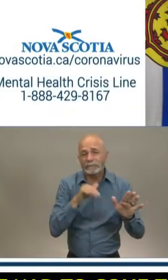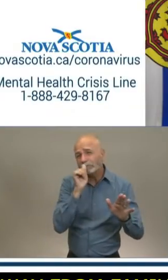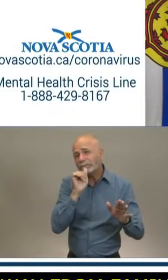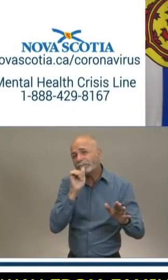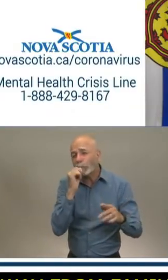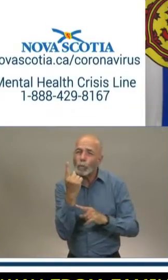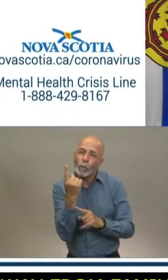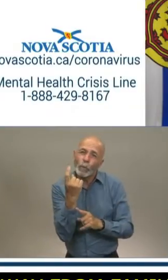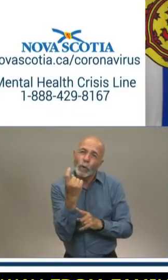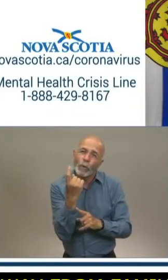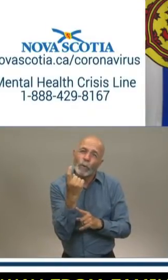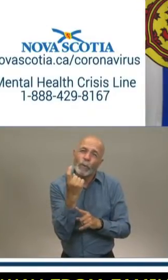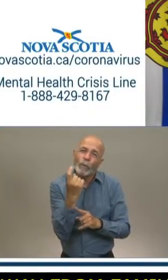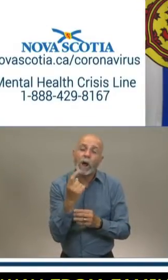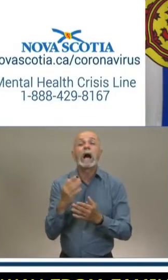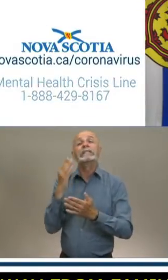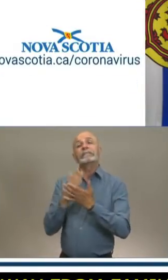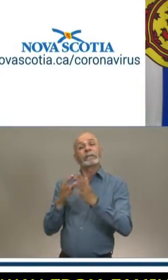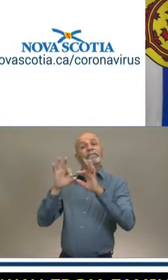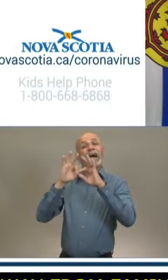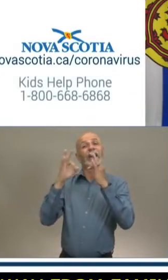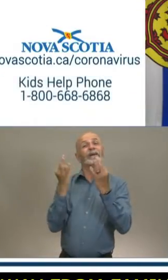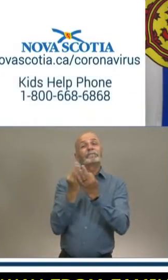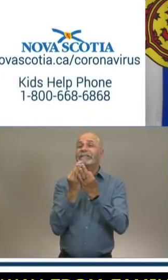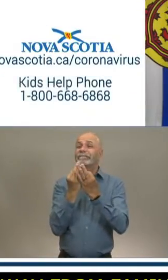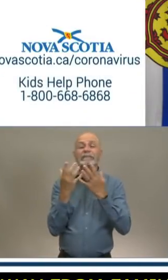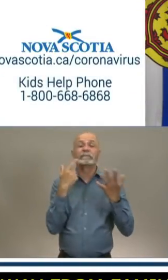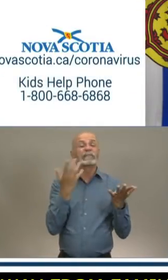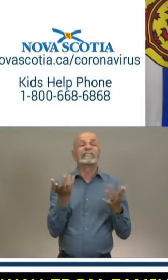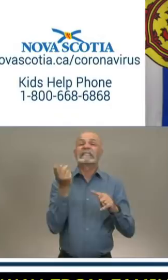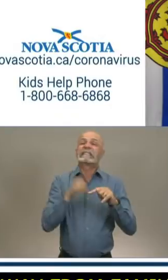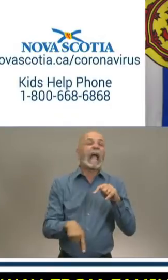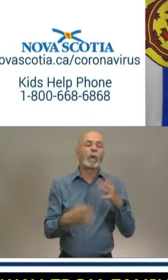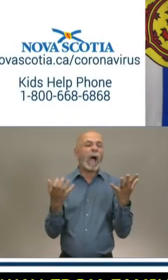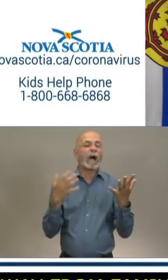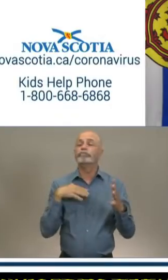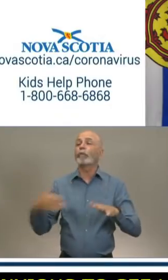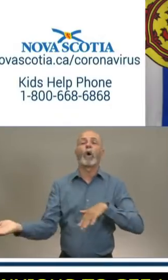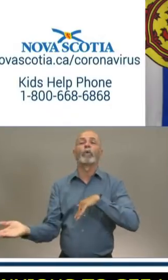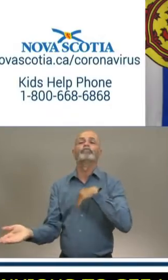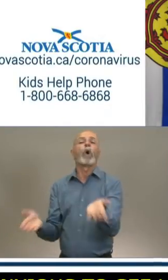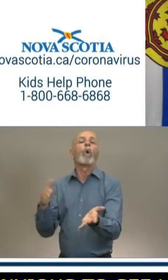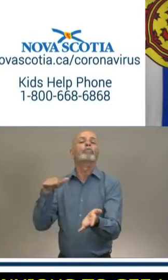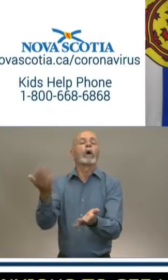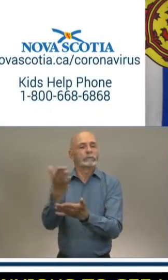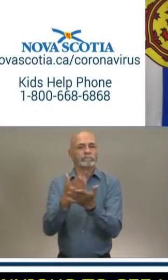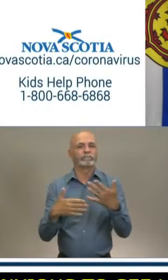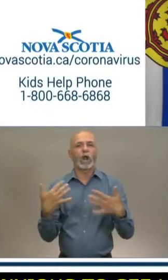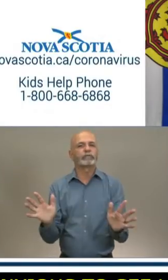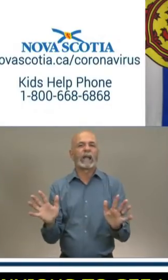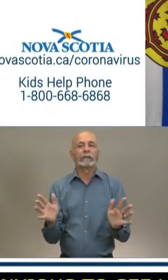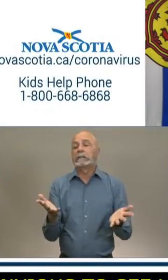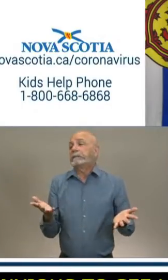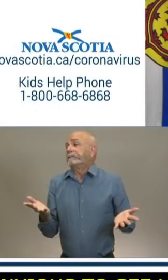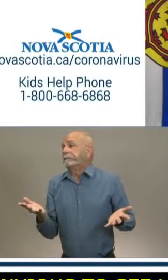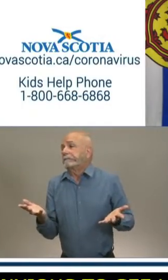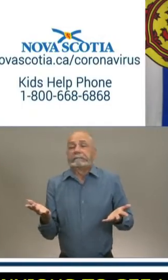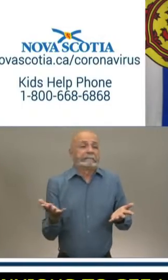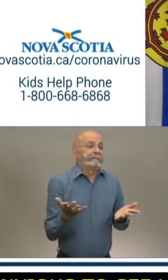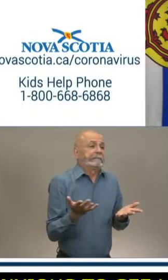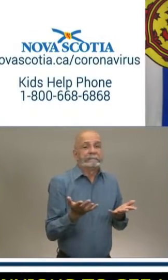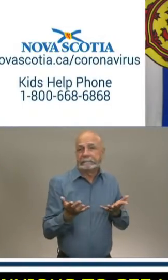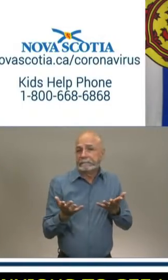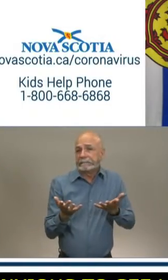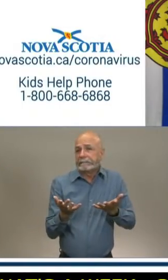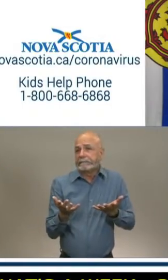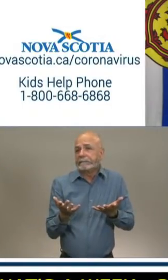some families will never get back because they lost a loved one to COVID complications. And Dr. Strang will provide more details,